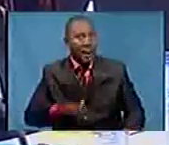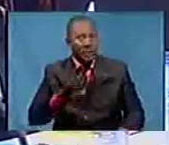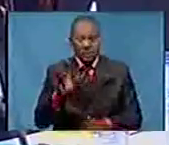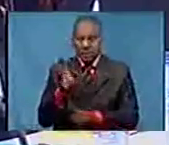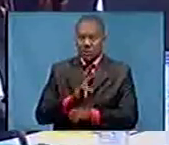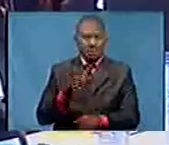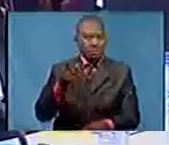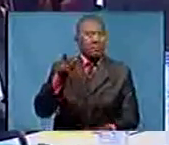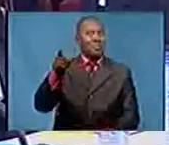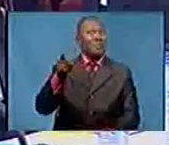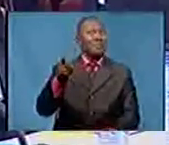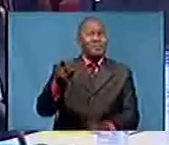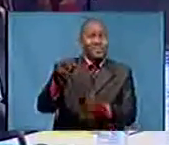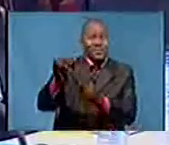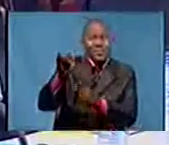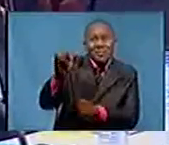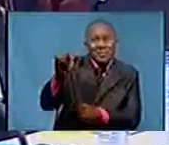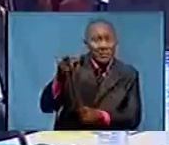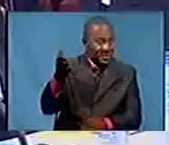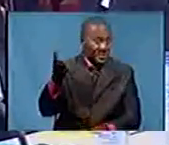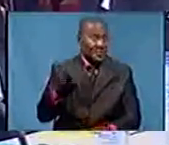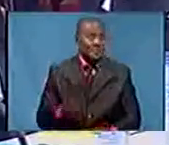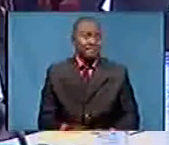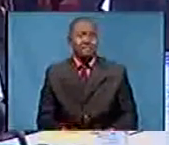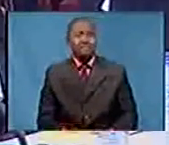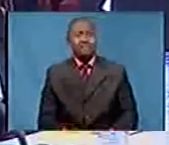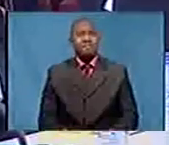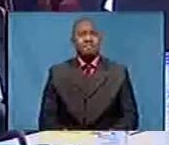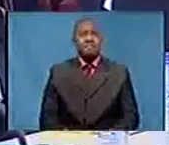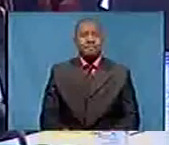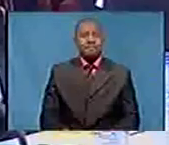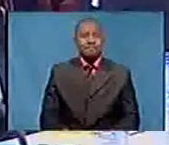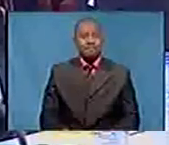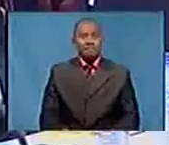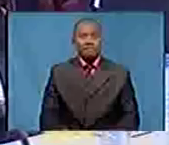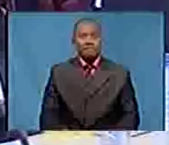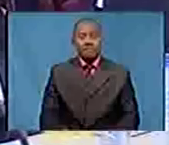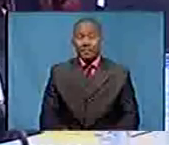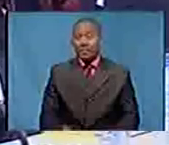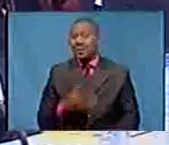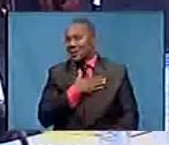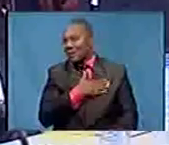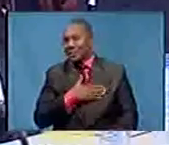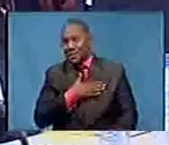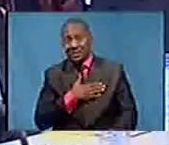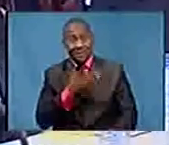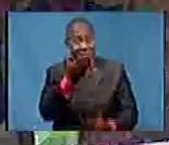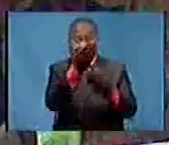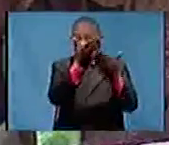the context that, my Lords, we want you to view